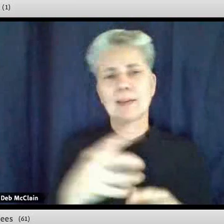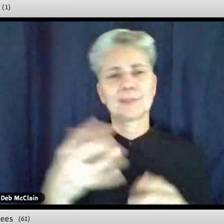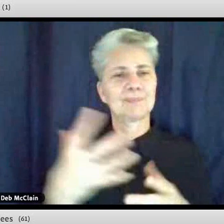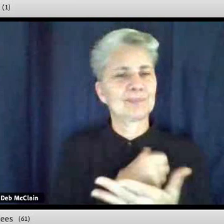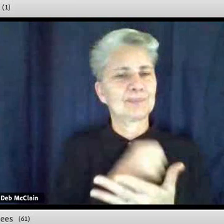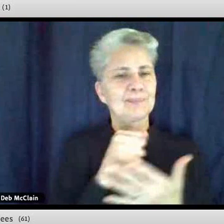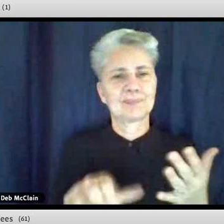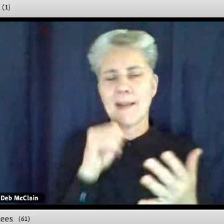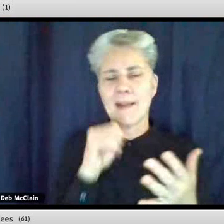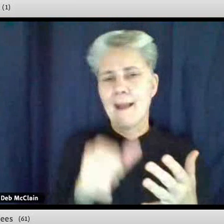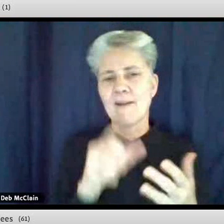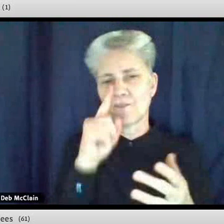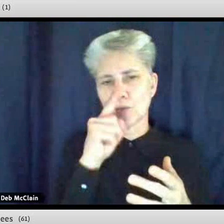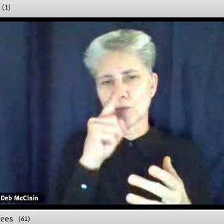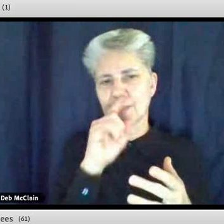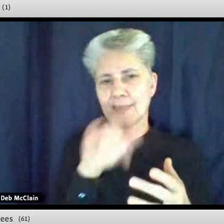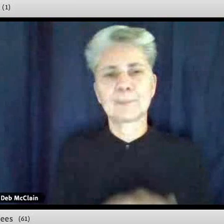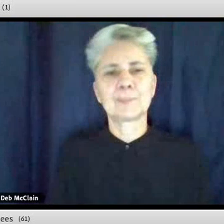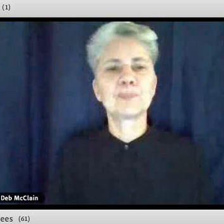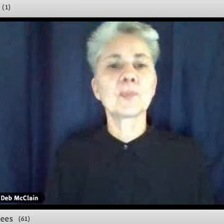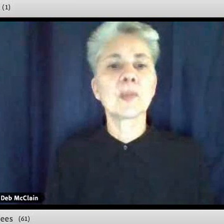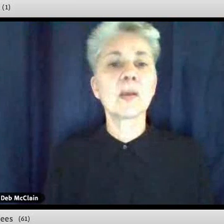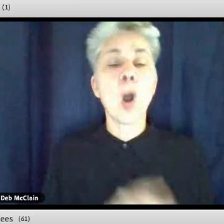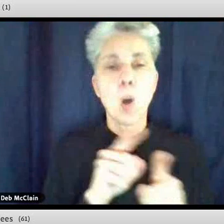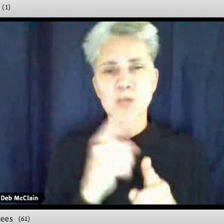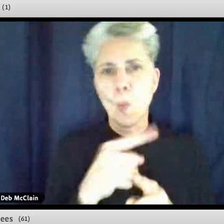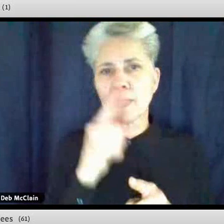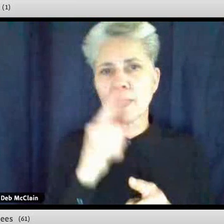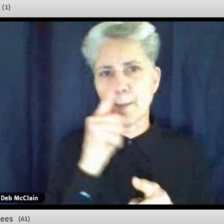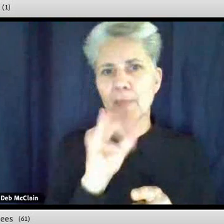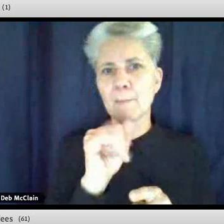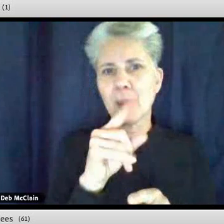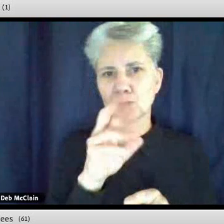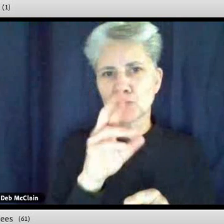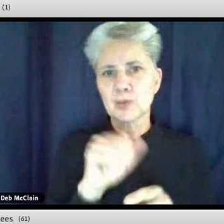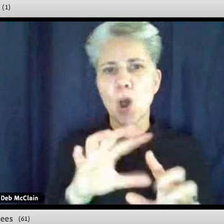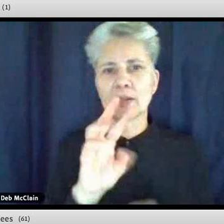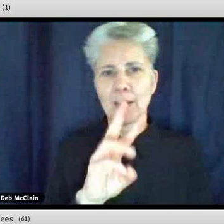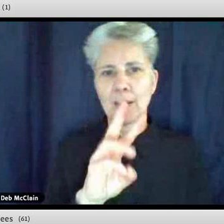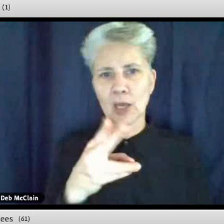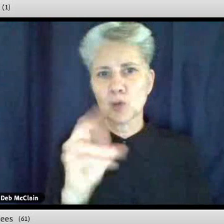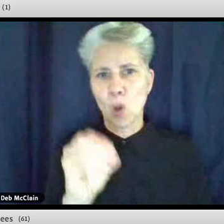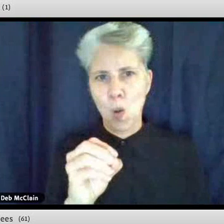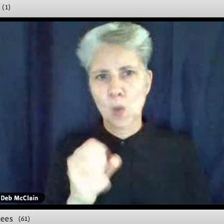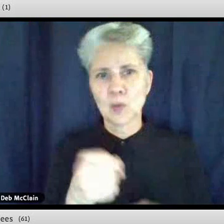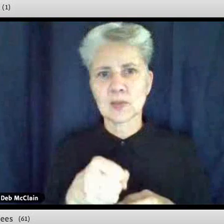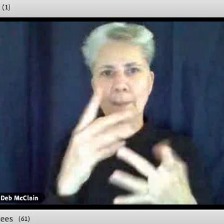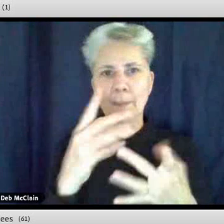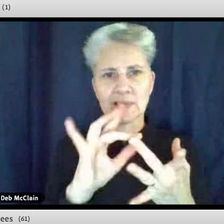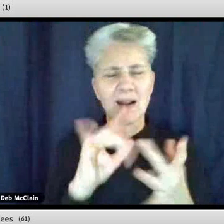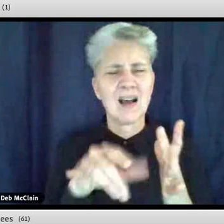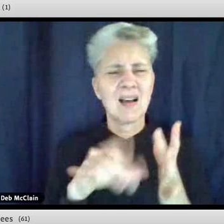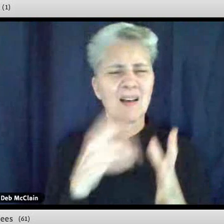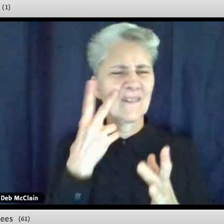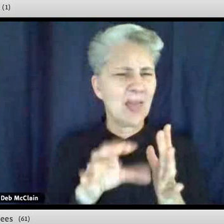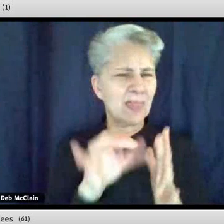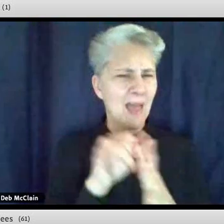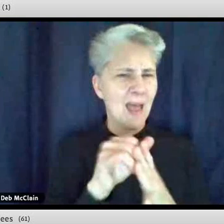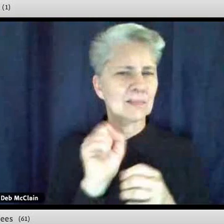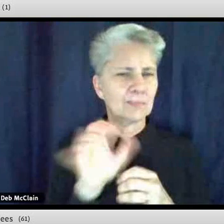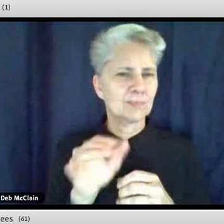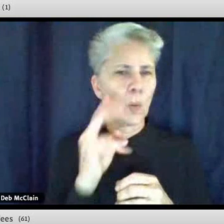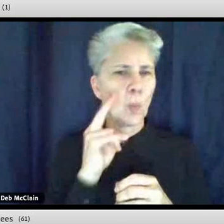or something might help your throat and your mindset, but it's not going to help get rid of it. They say that's false. And that's also one of the myth busters on the